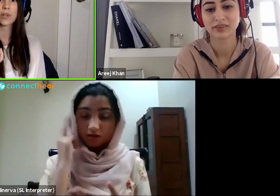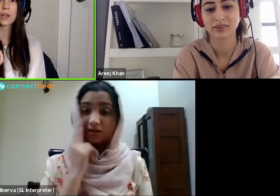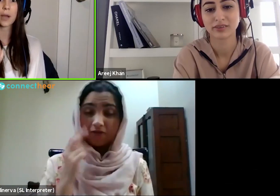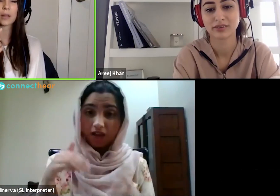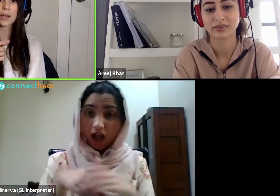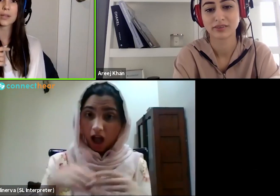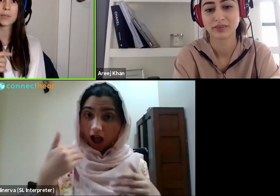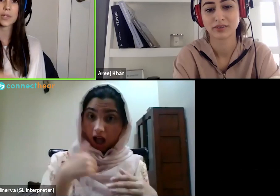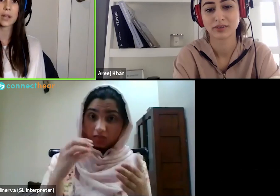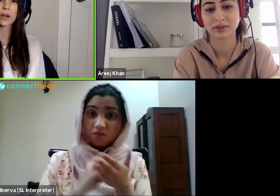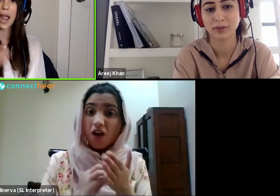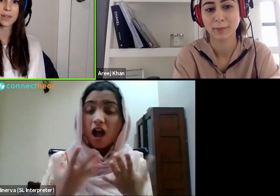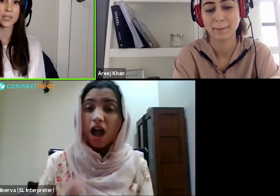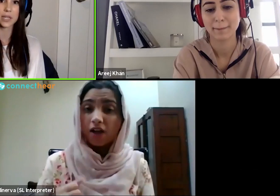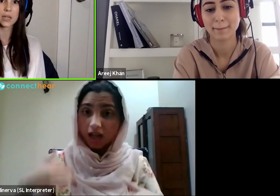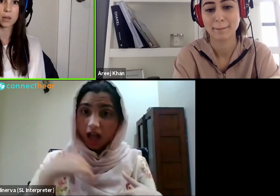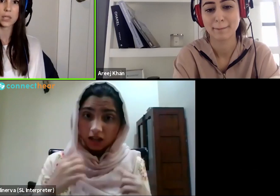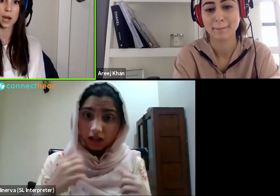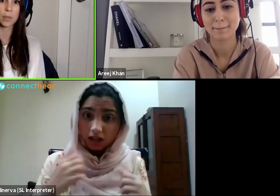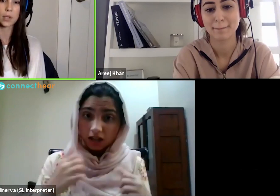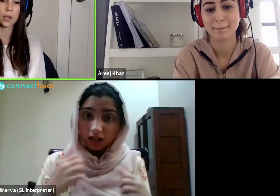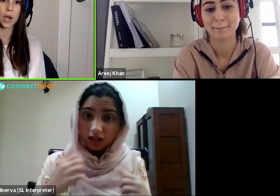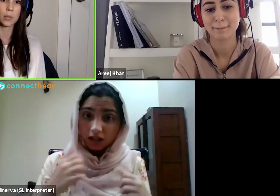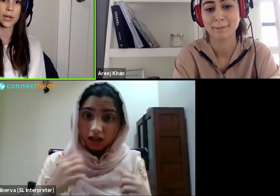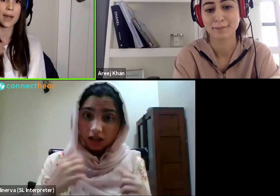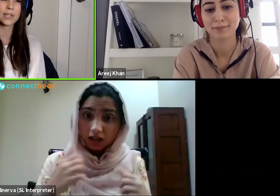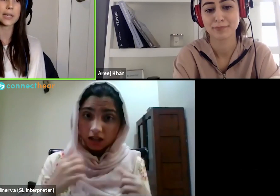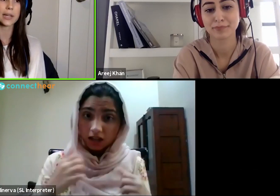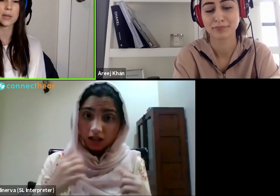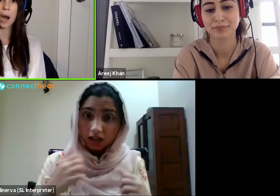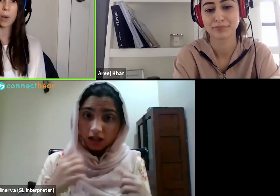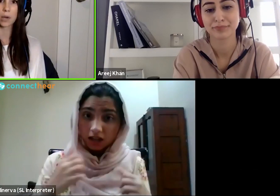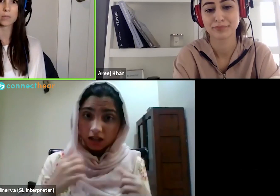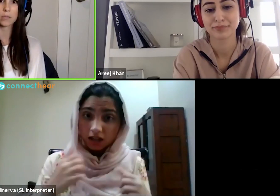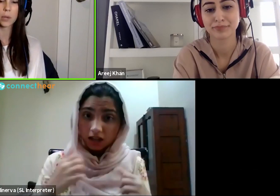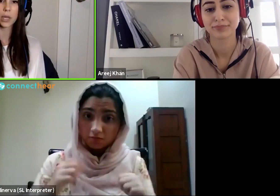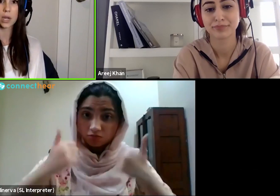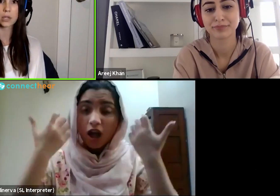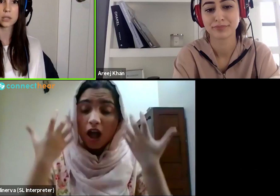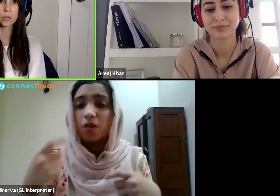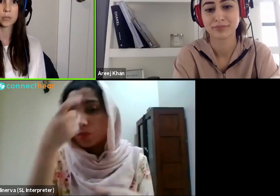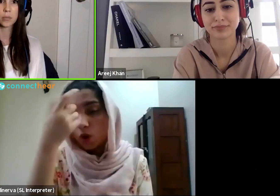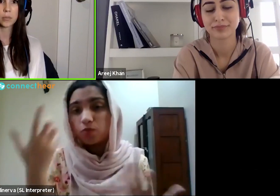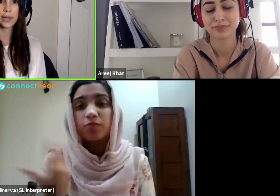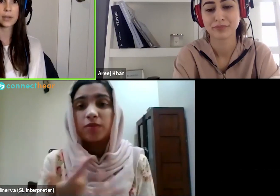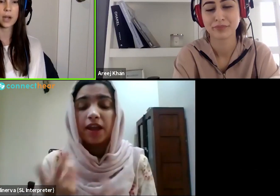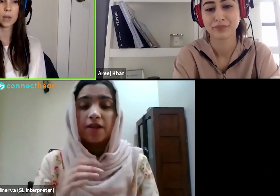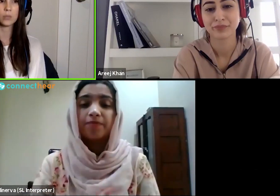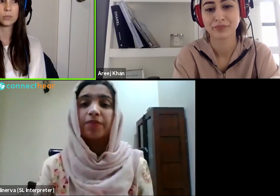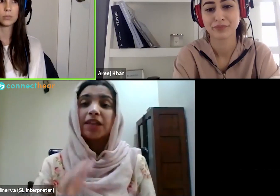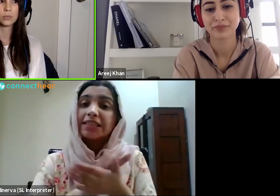when we talked about last time together, advocacy all the time. And advocacy is empowering. It really is.